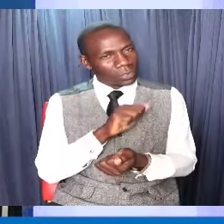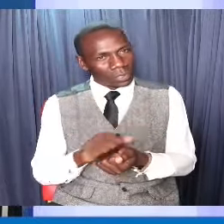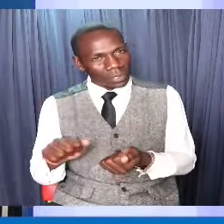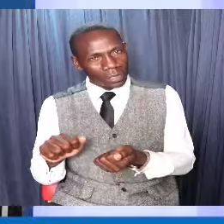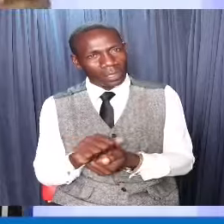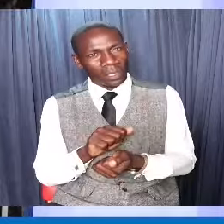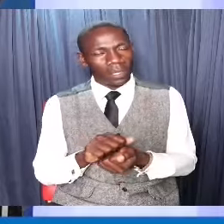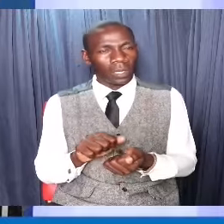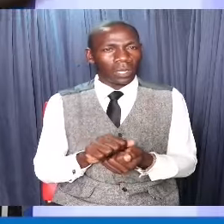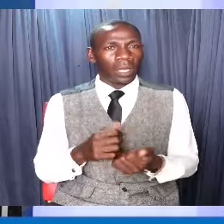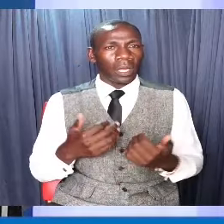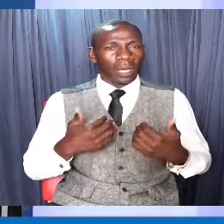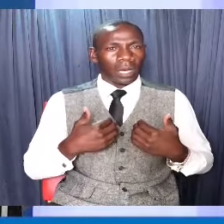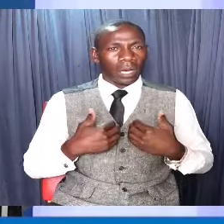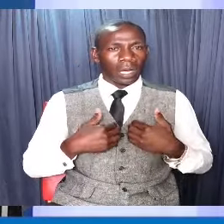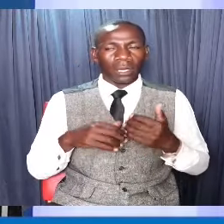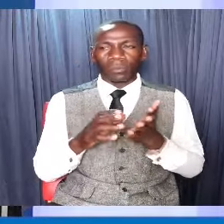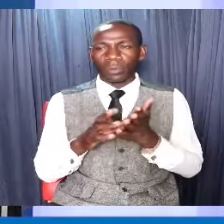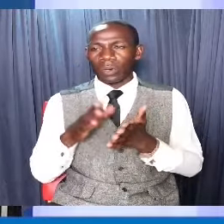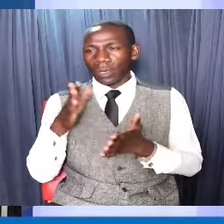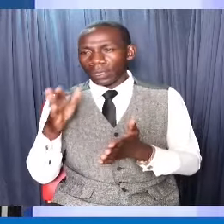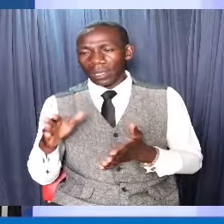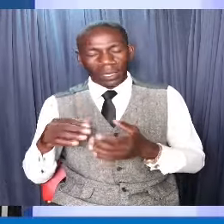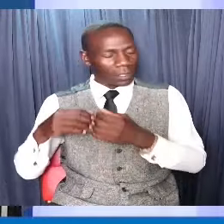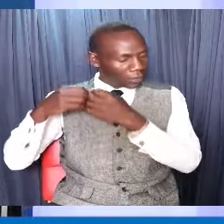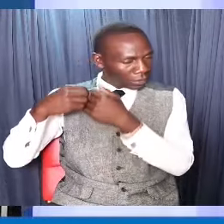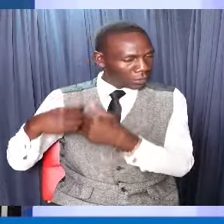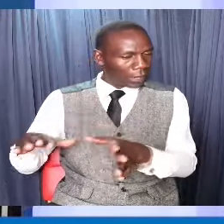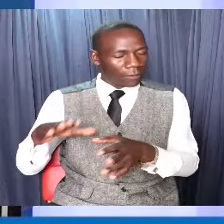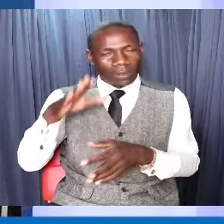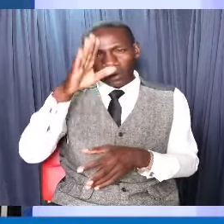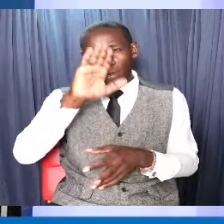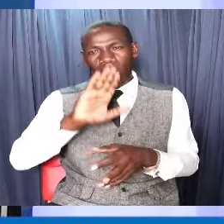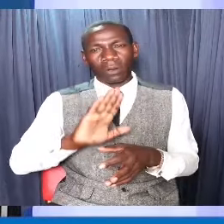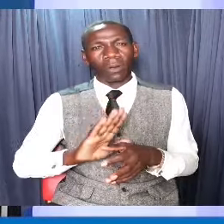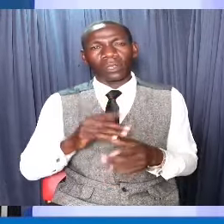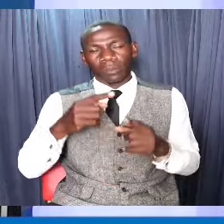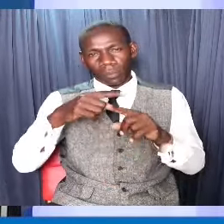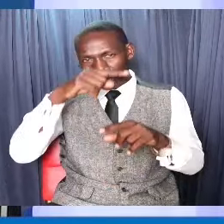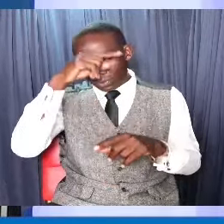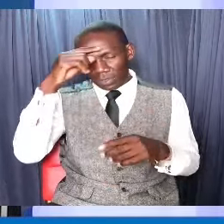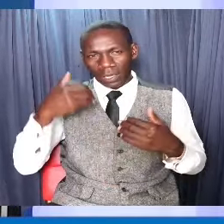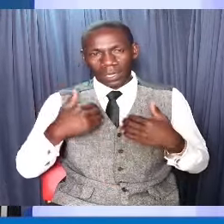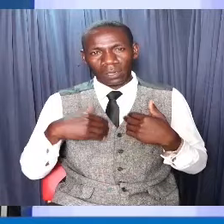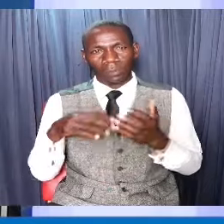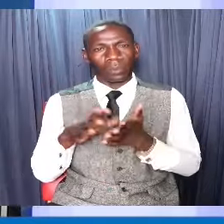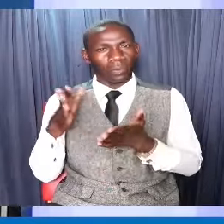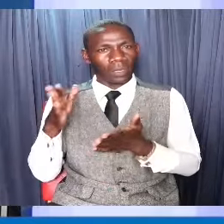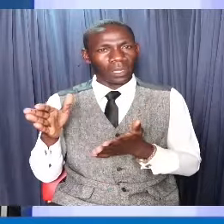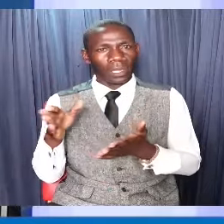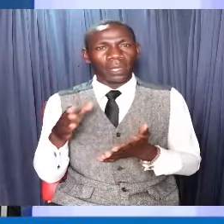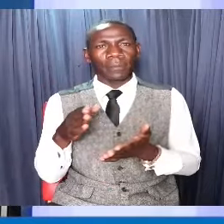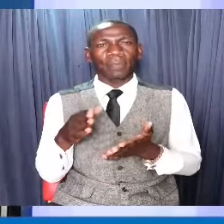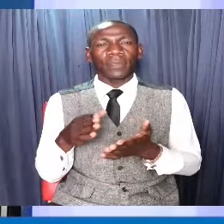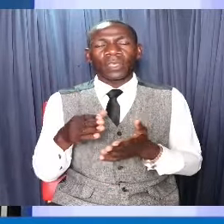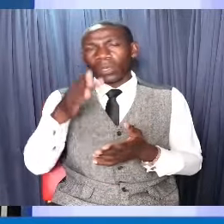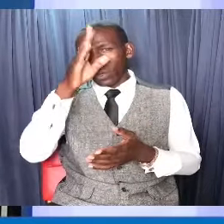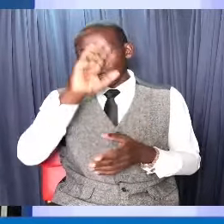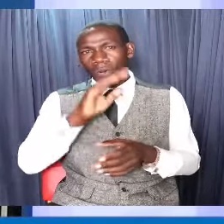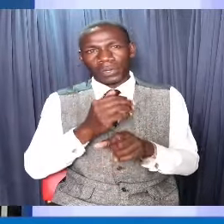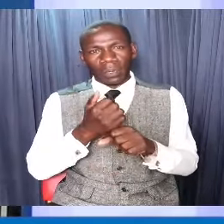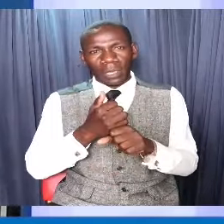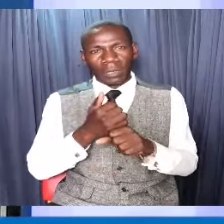destroyed. Kama ni hizo nimepata mabaya yale, basi wacha niache Mungu kabisa. I have got this trouble, let me leave God. Anasema japo huzunisha.